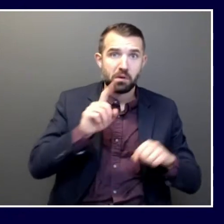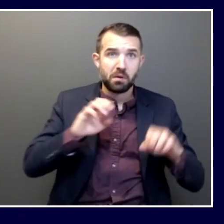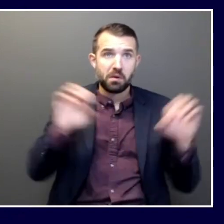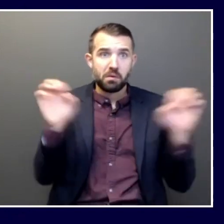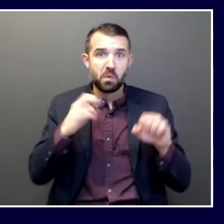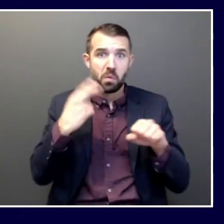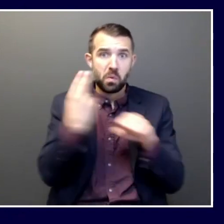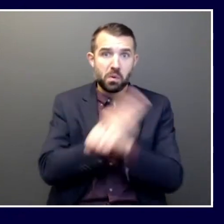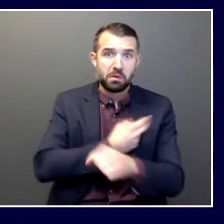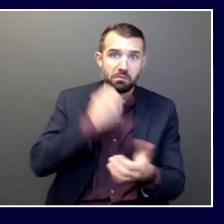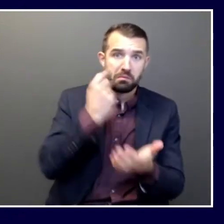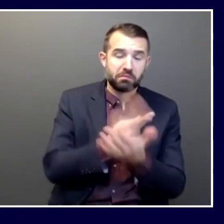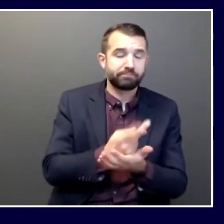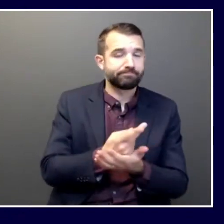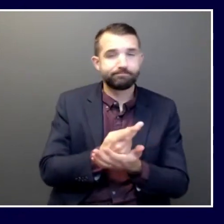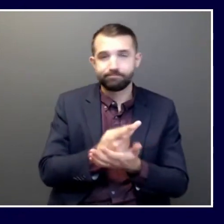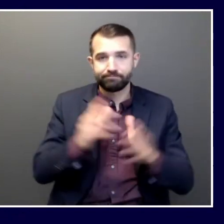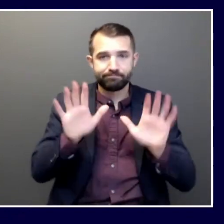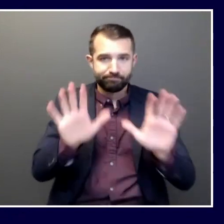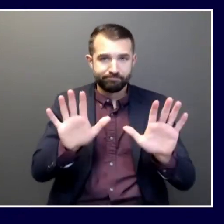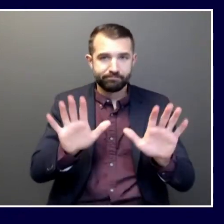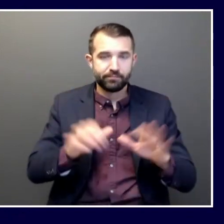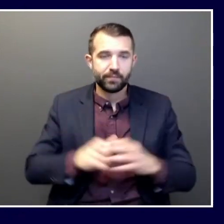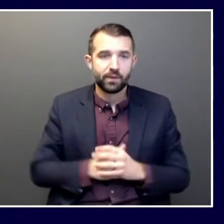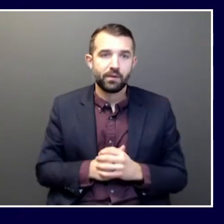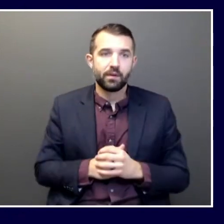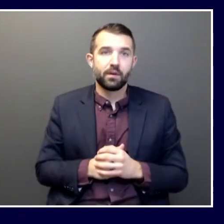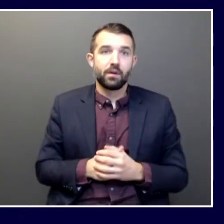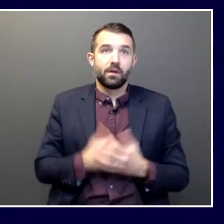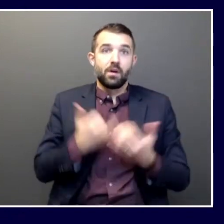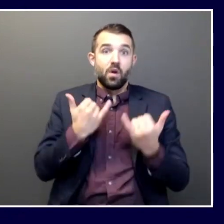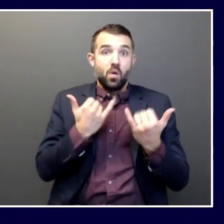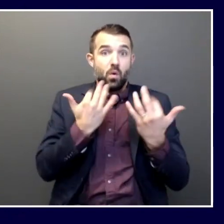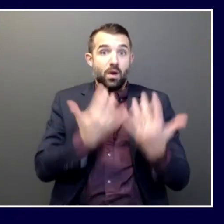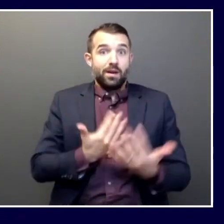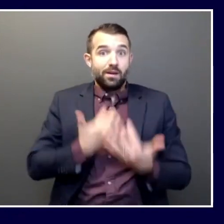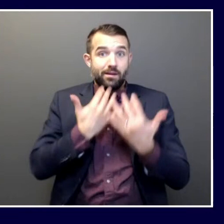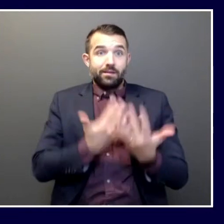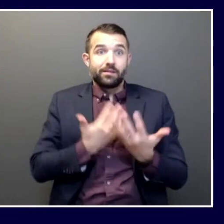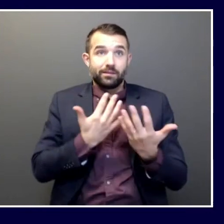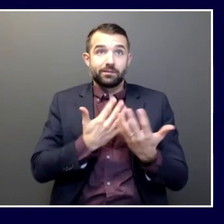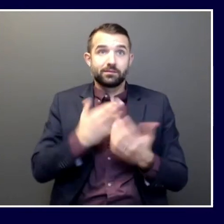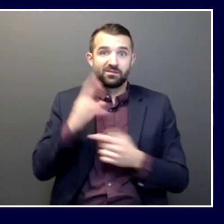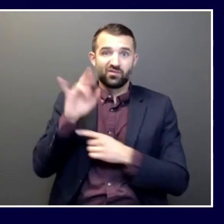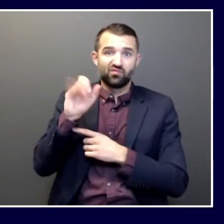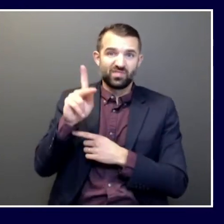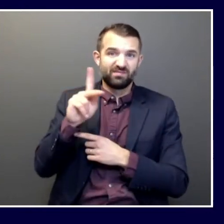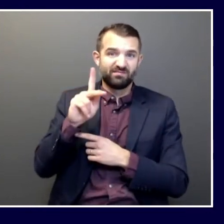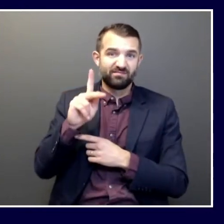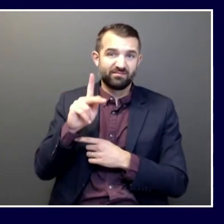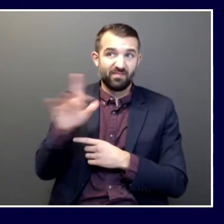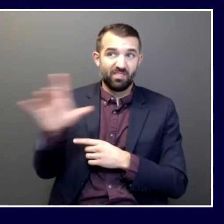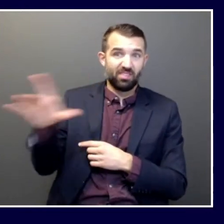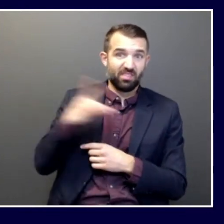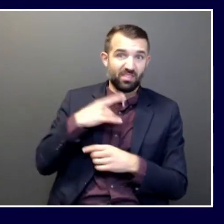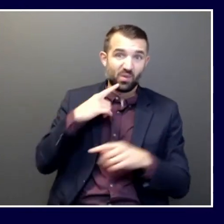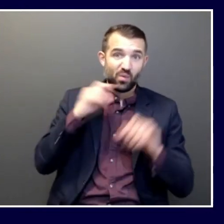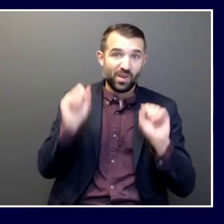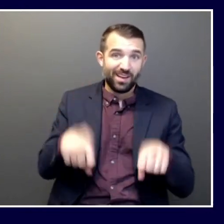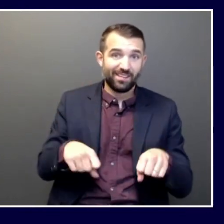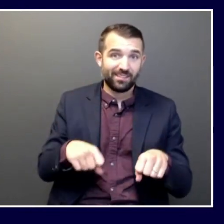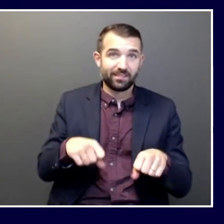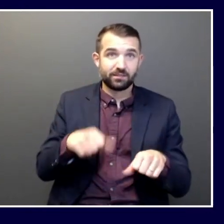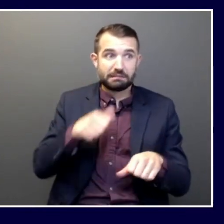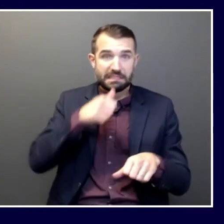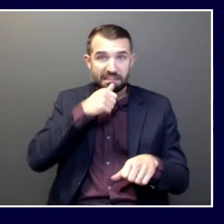folks want to wait, but waiting comes with a risk that their child may be exposed to COVID-19 and suffer some of the